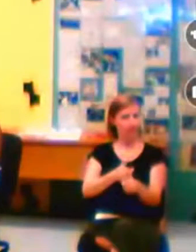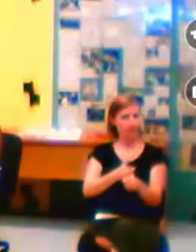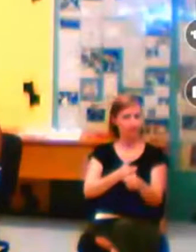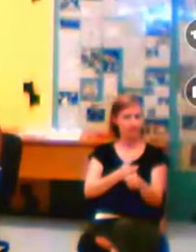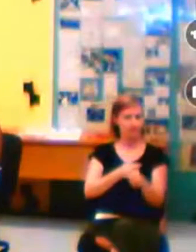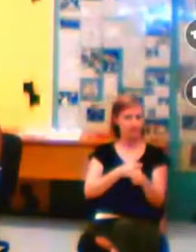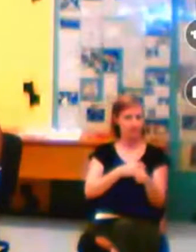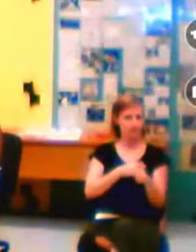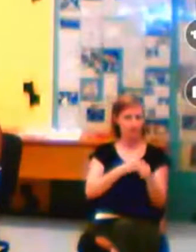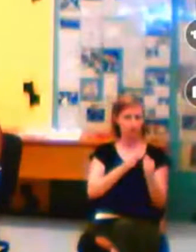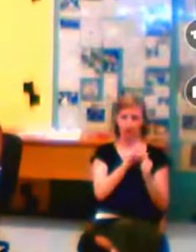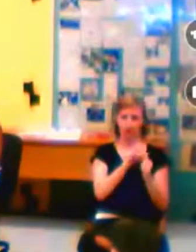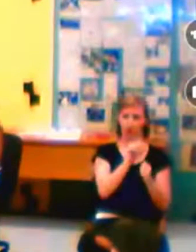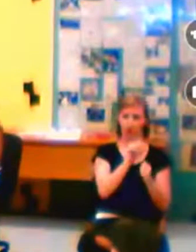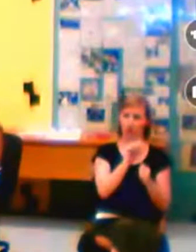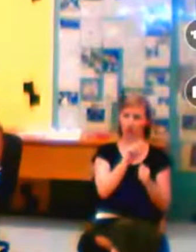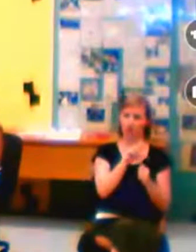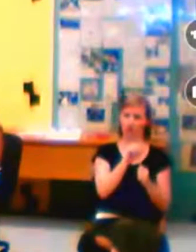Thank you, sir.